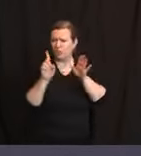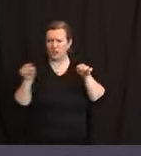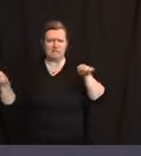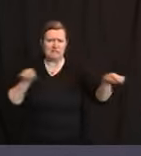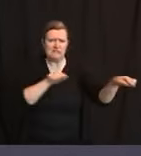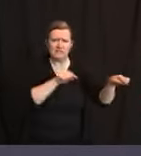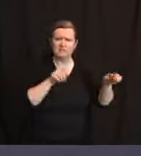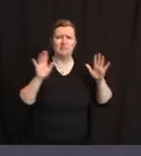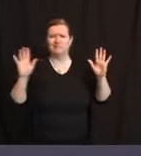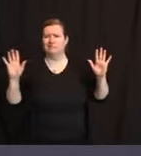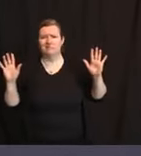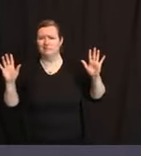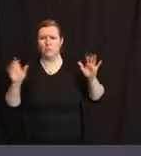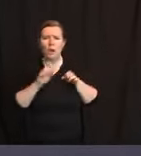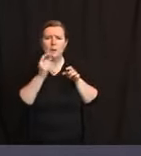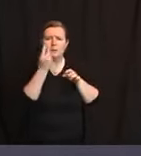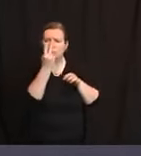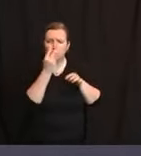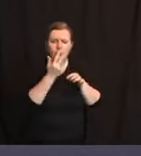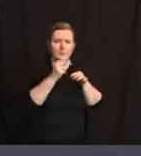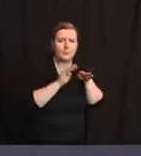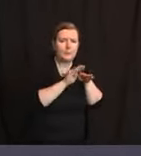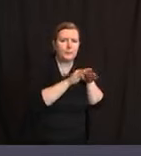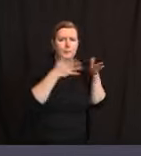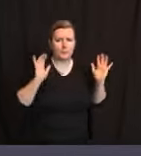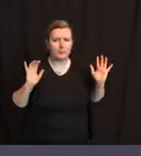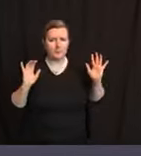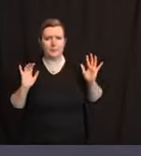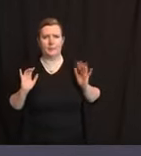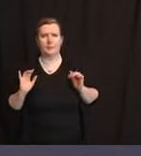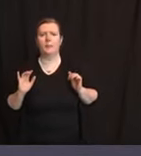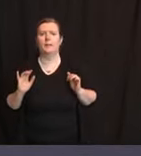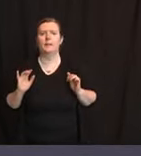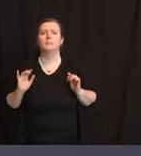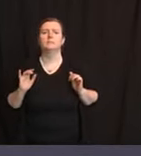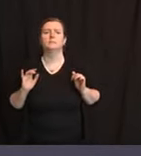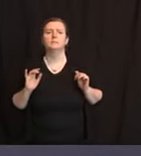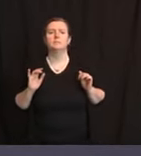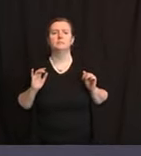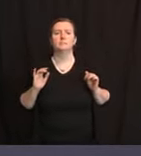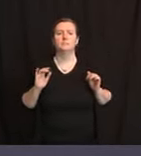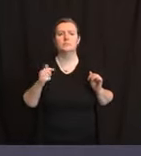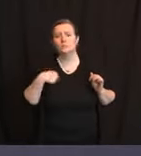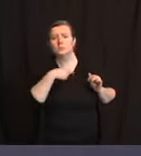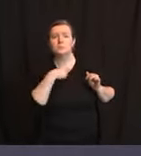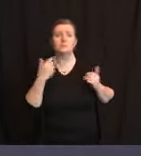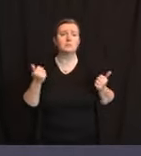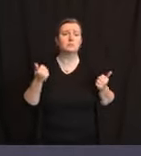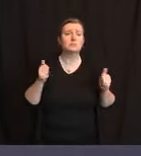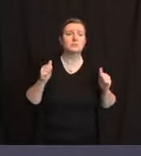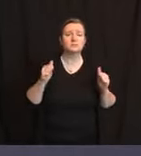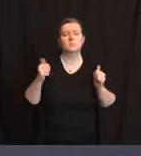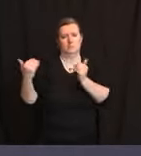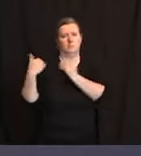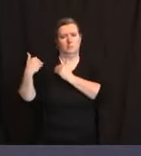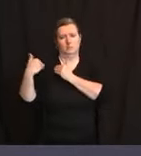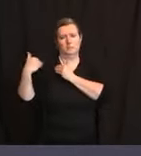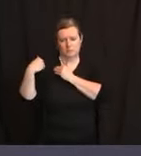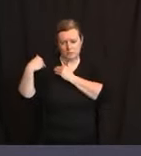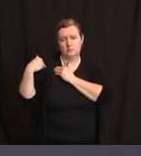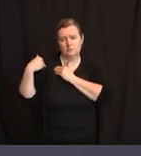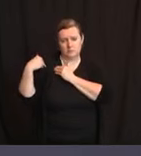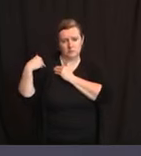I would say there's a range of responsible action right now. So there's a range that goes from very conservative